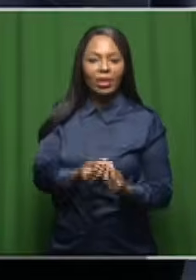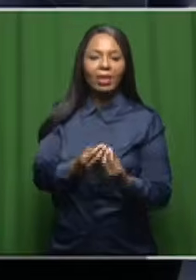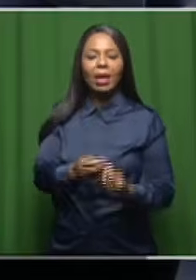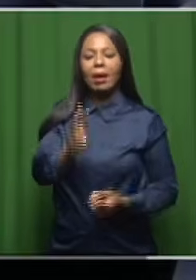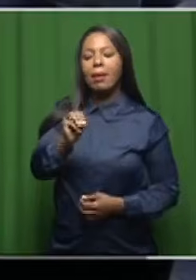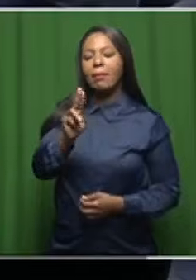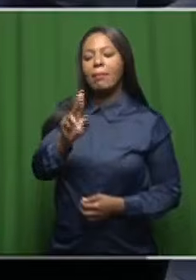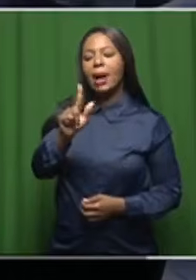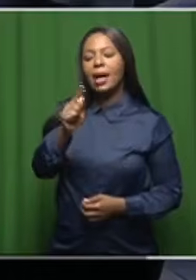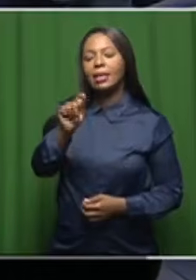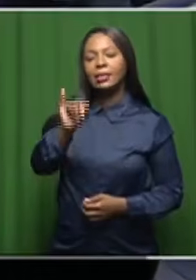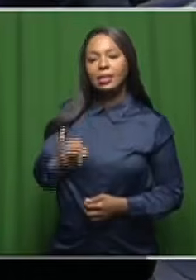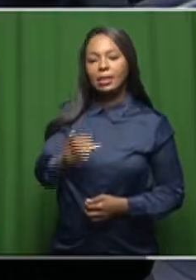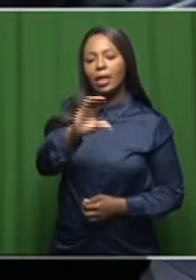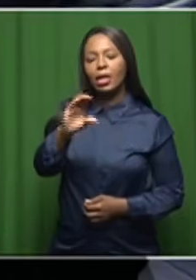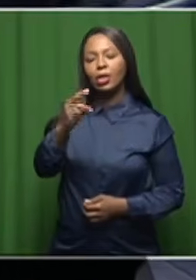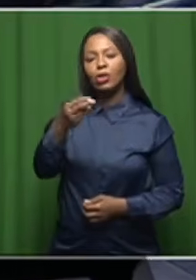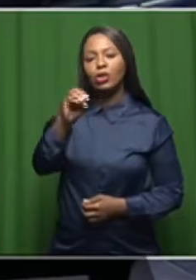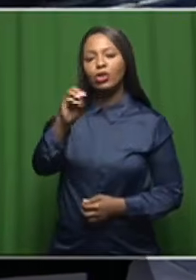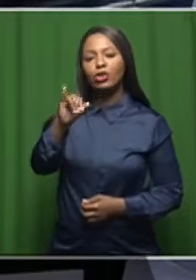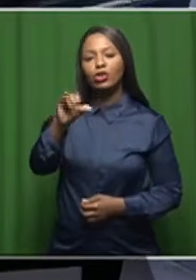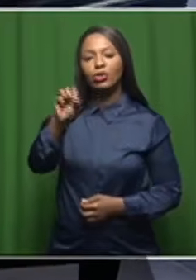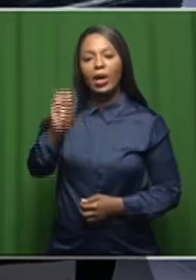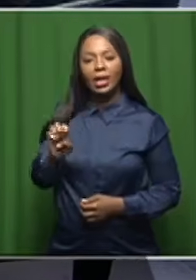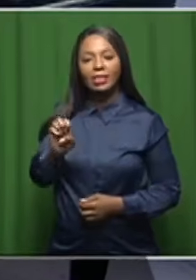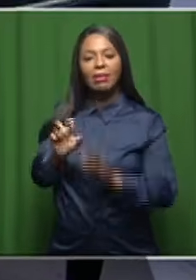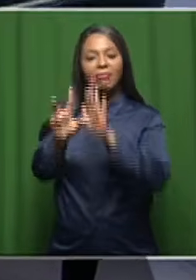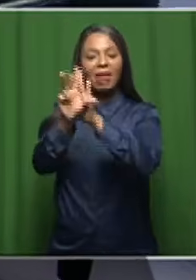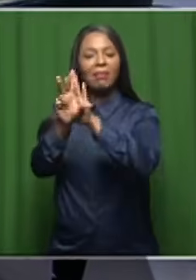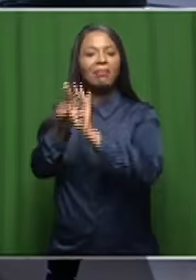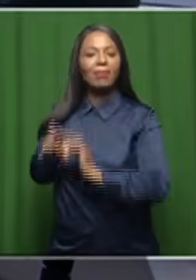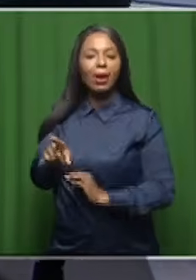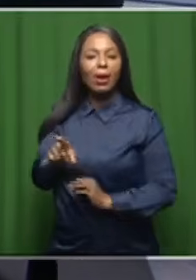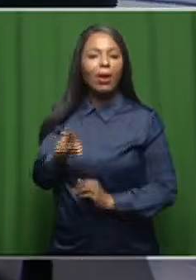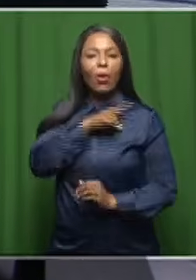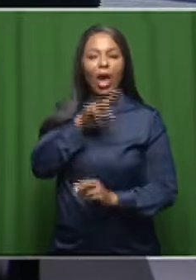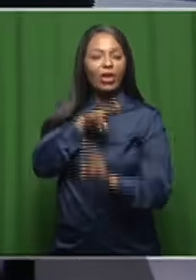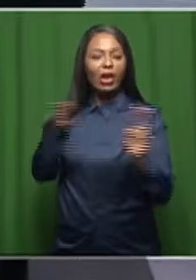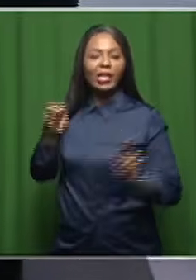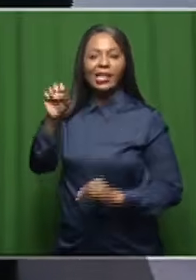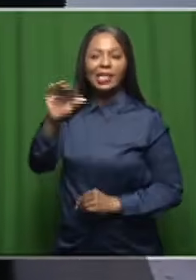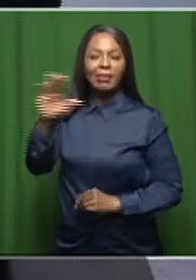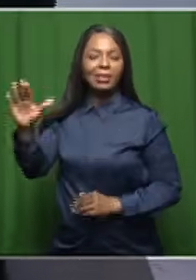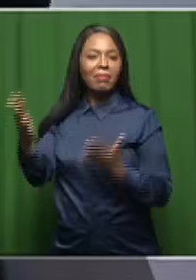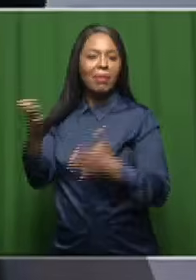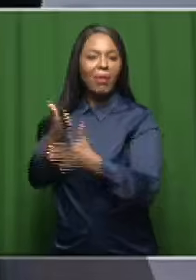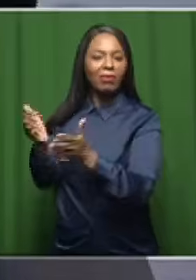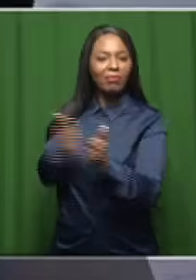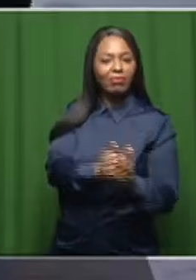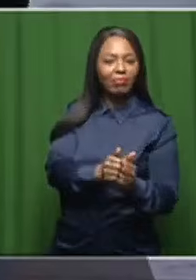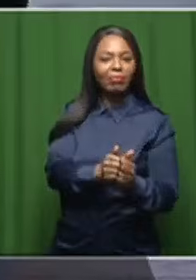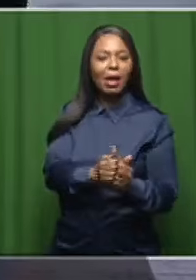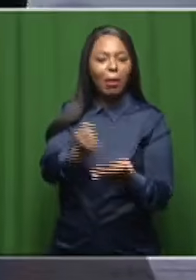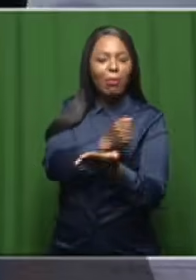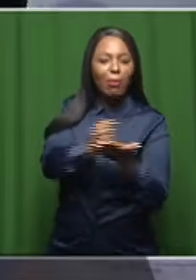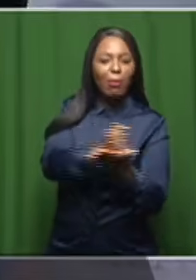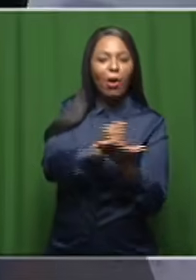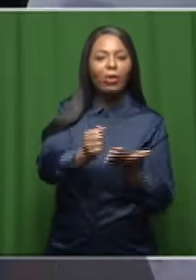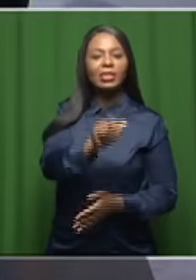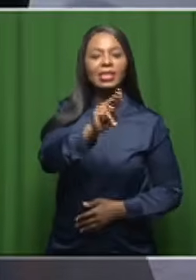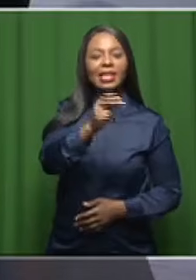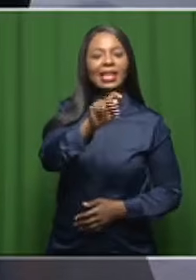from a state point of view, why can't the SABC work with Postnet and Post Office in